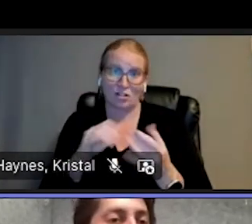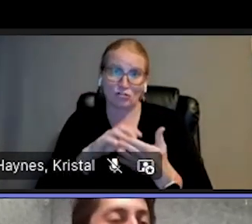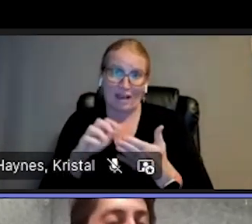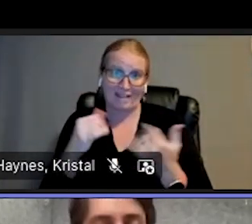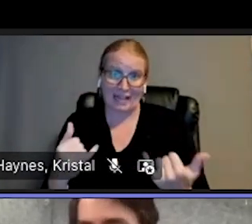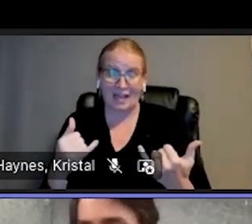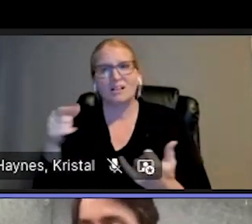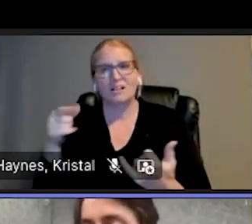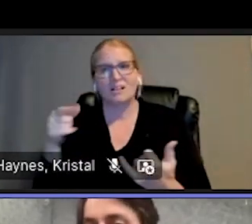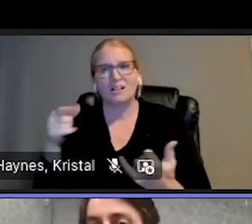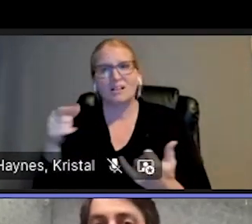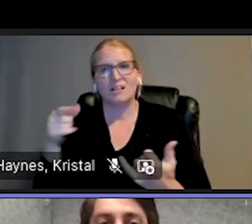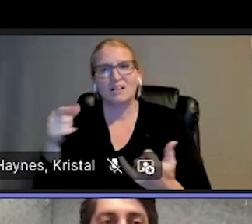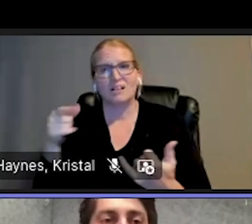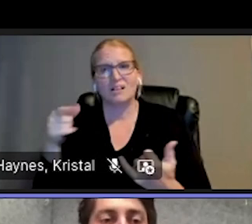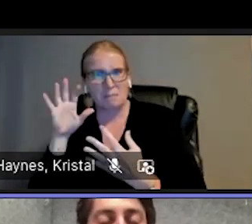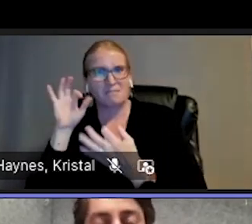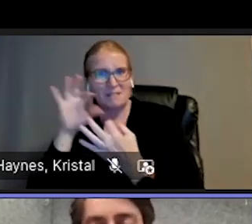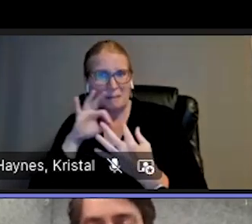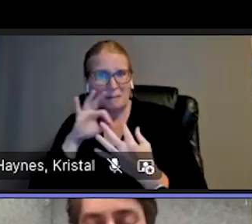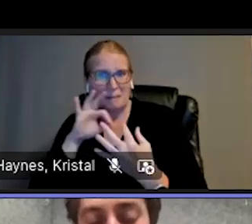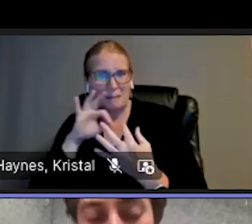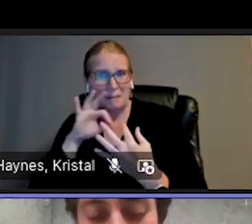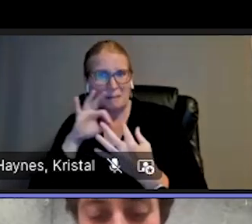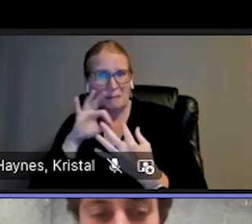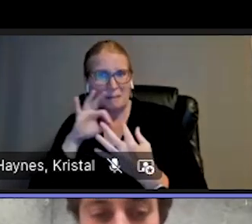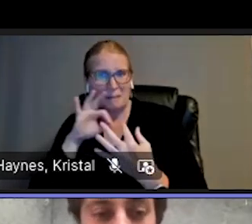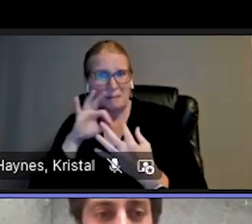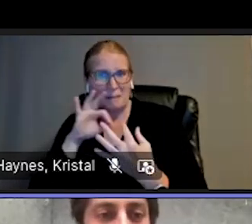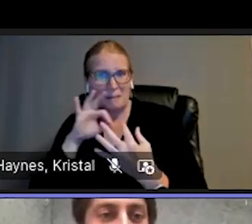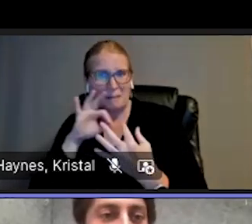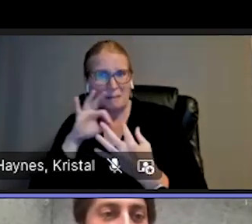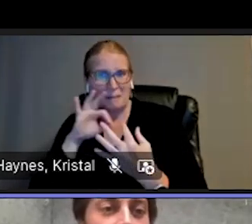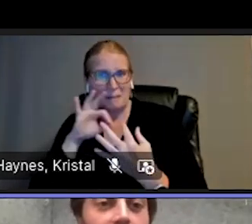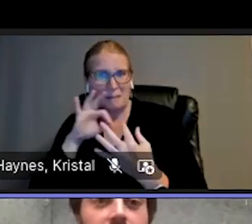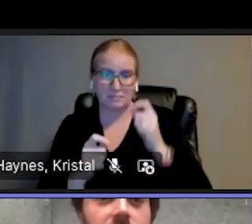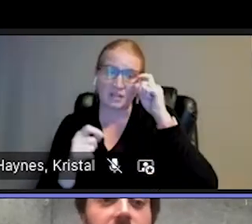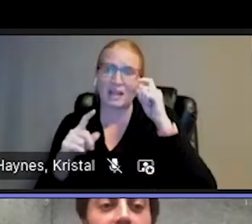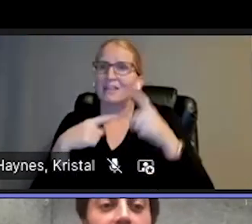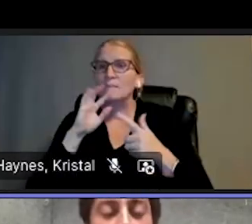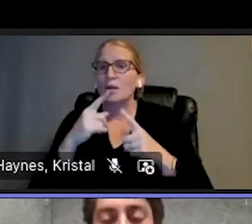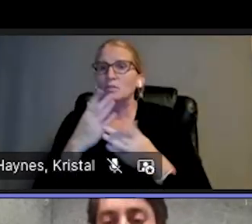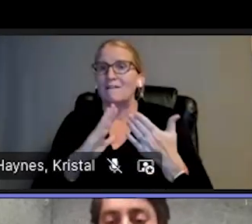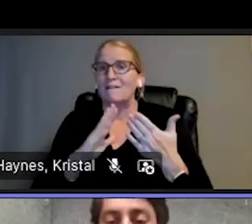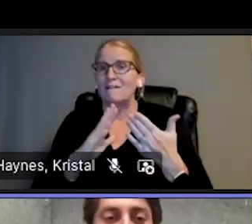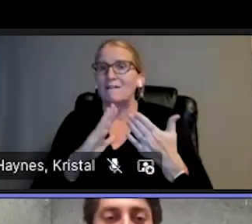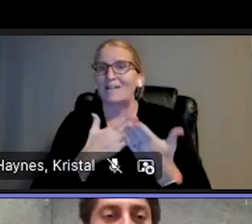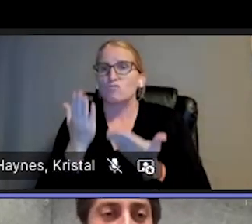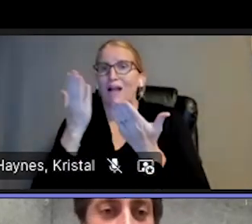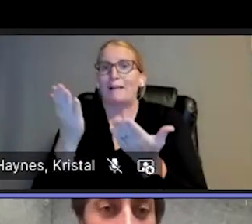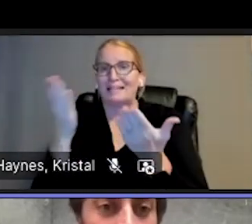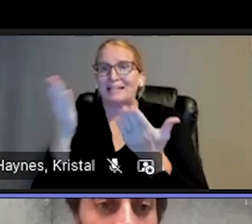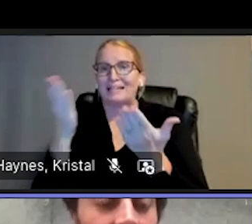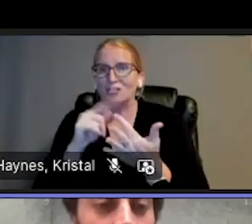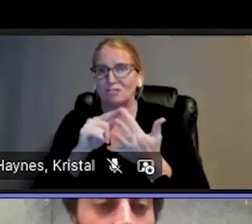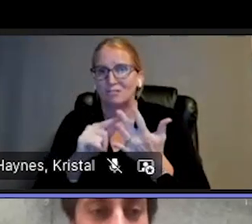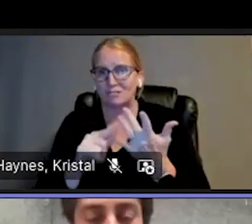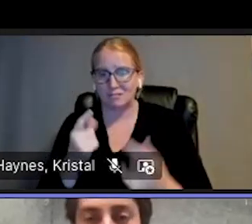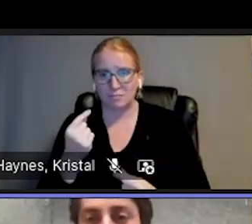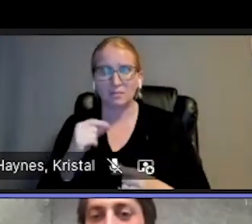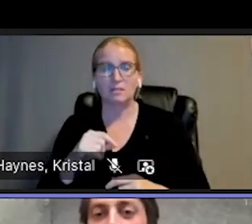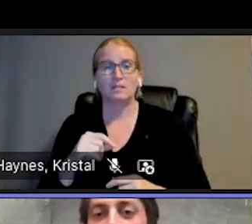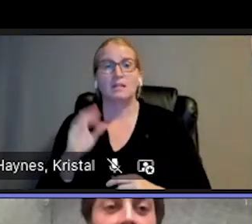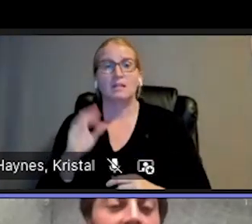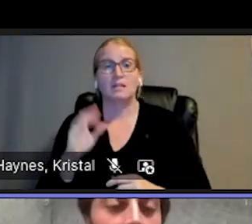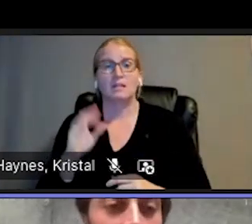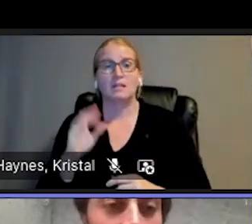And I will also say off the top of the bat that it was it's a very large and detailed document, so I'm not going to be able to